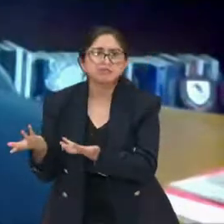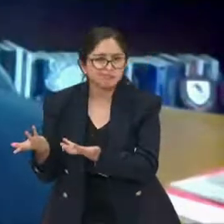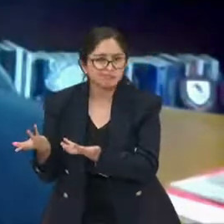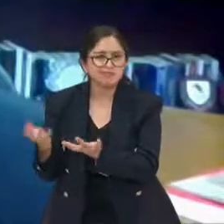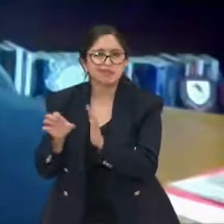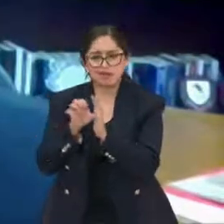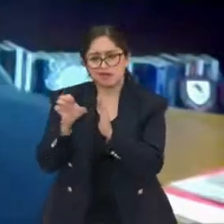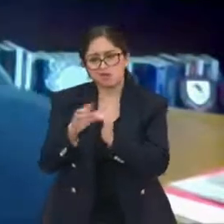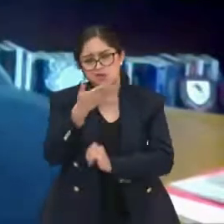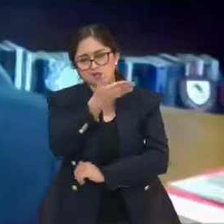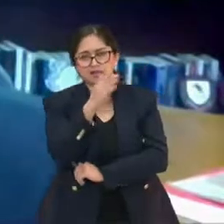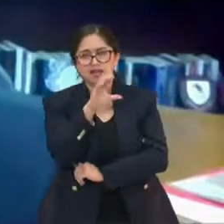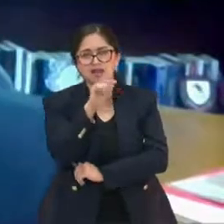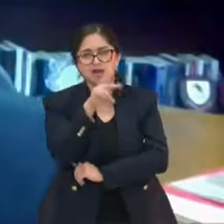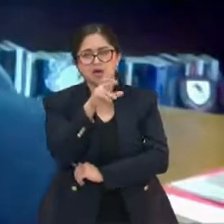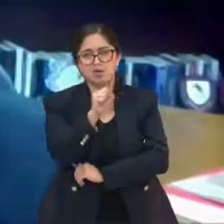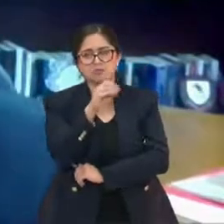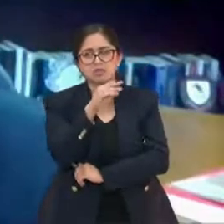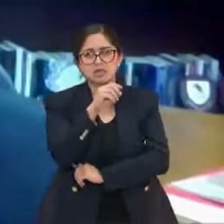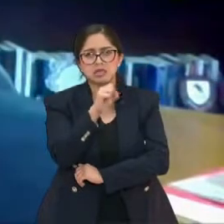with